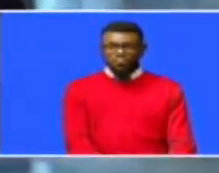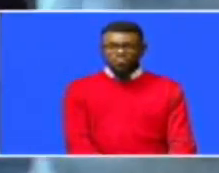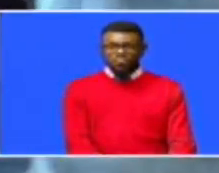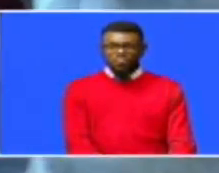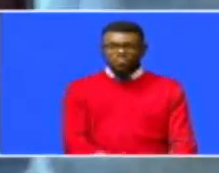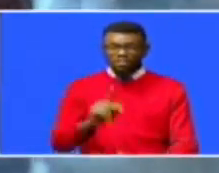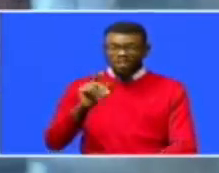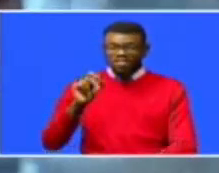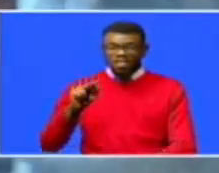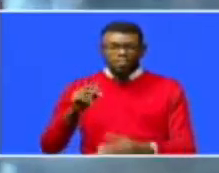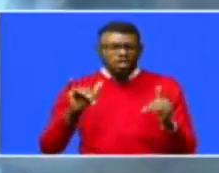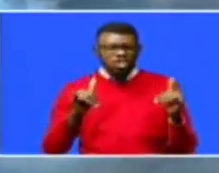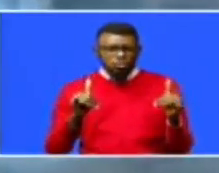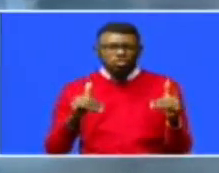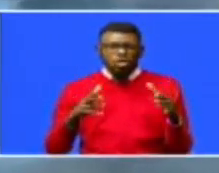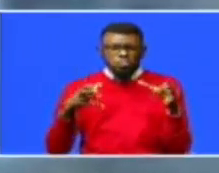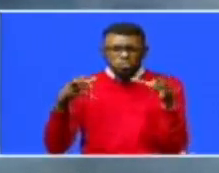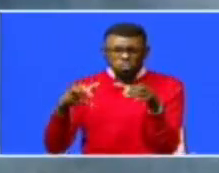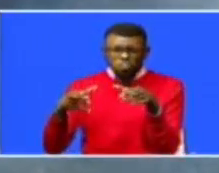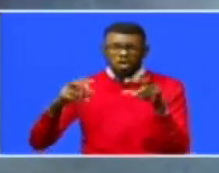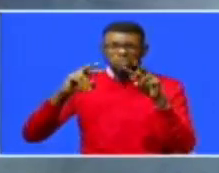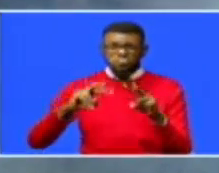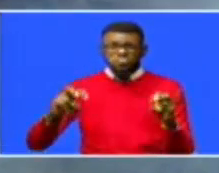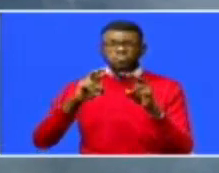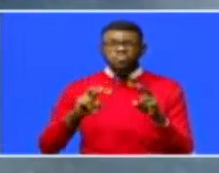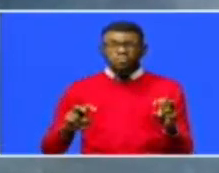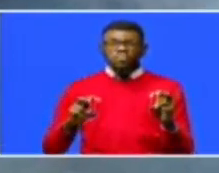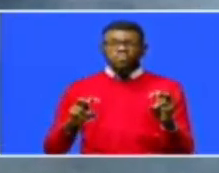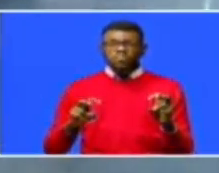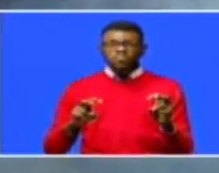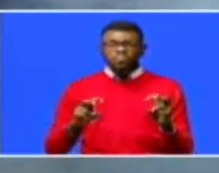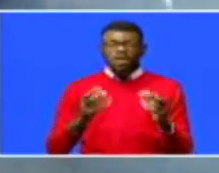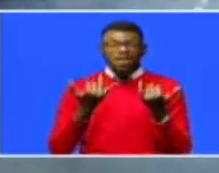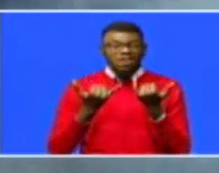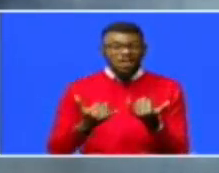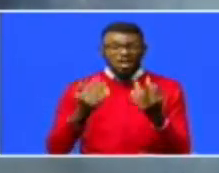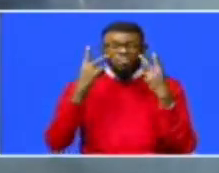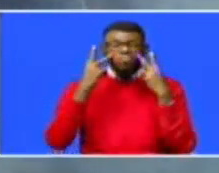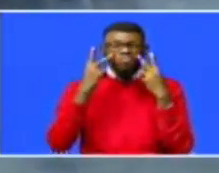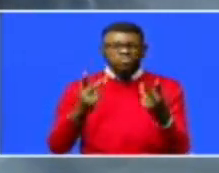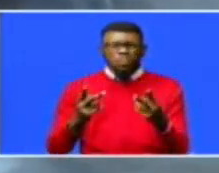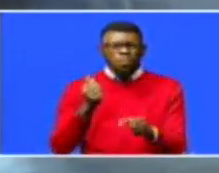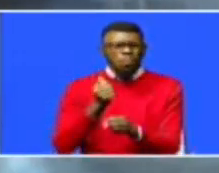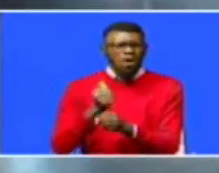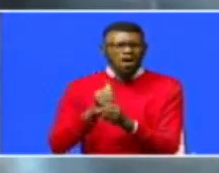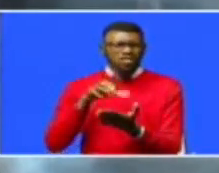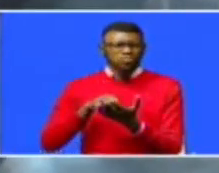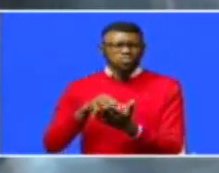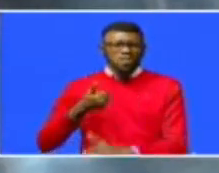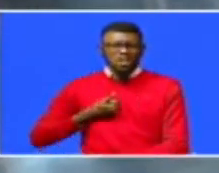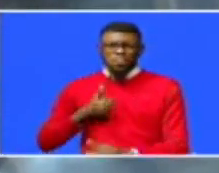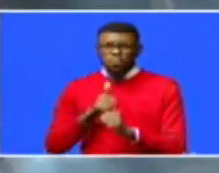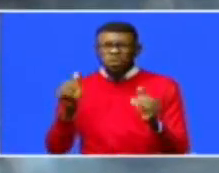The KTN News Crimes and Investigations Desk has sought to put the spotlight on the working condition of some of the girls